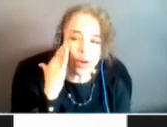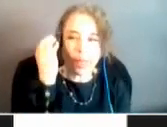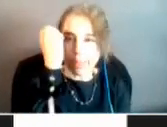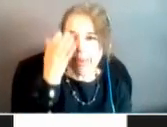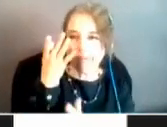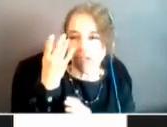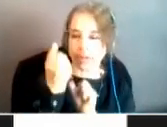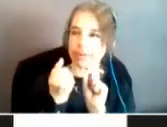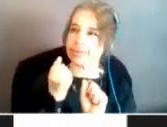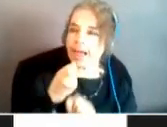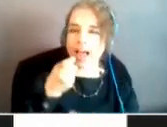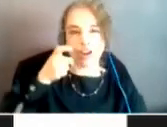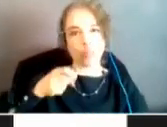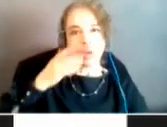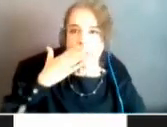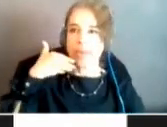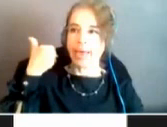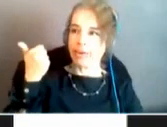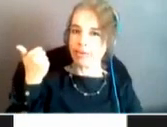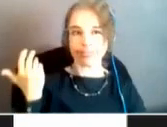after a year, I should be better."